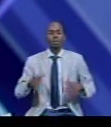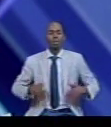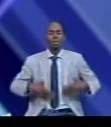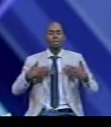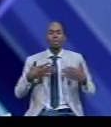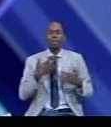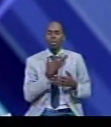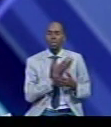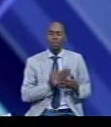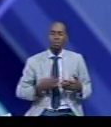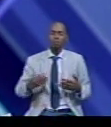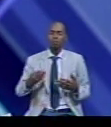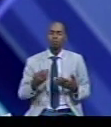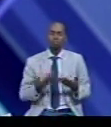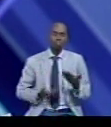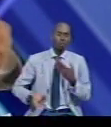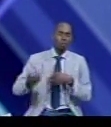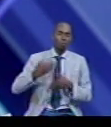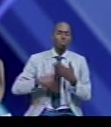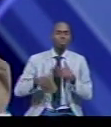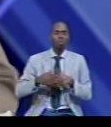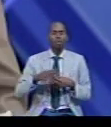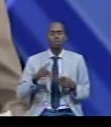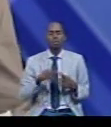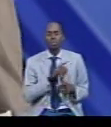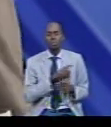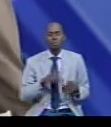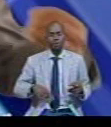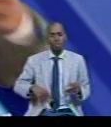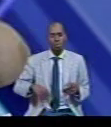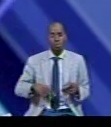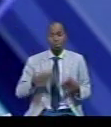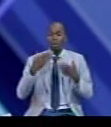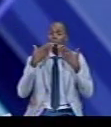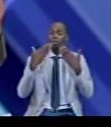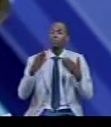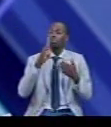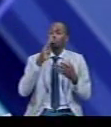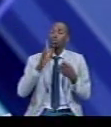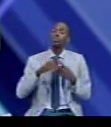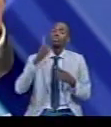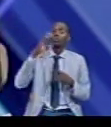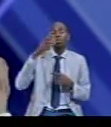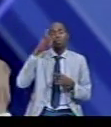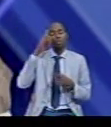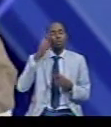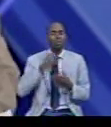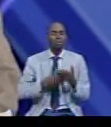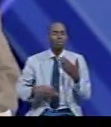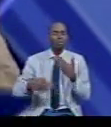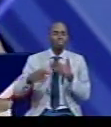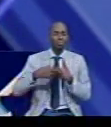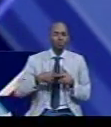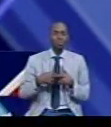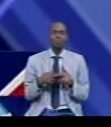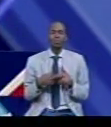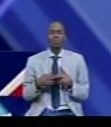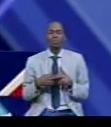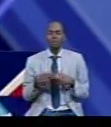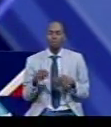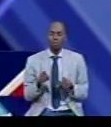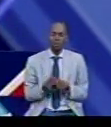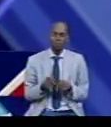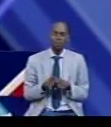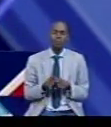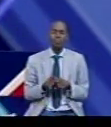God for the restoration that is calling us unto. Thanks be to God for the renewal that is bringing us